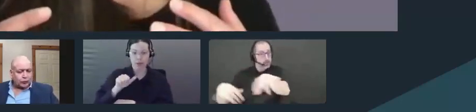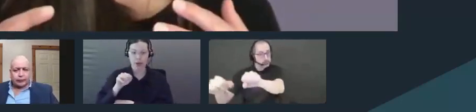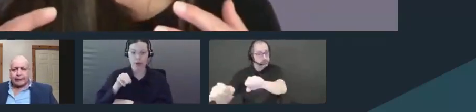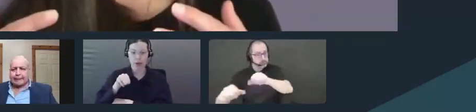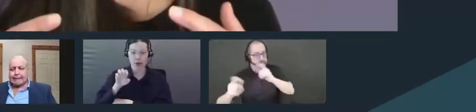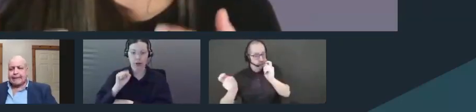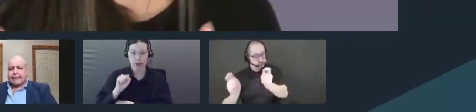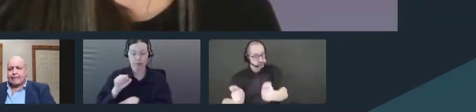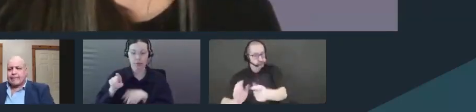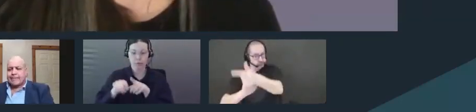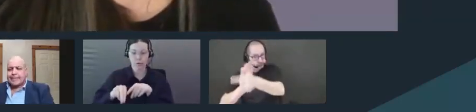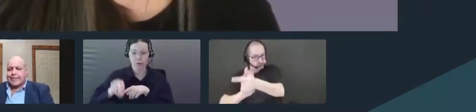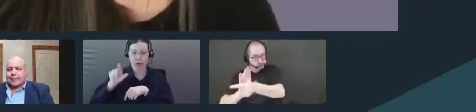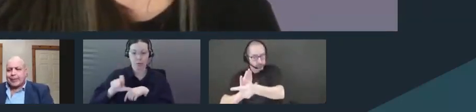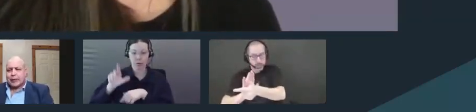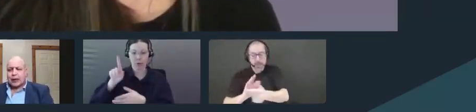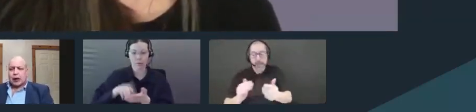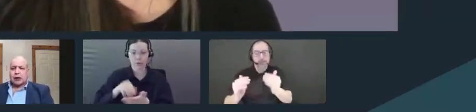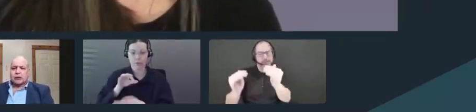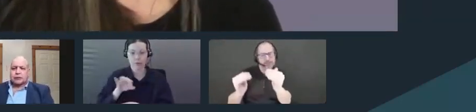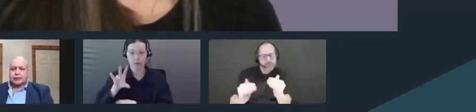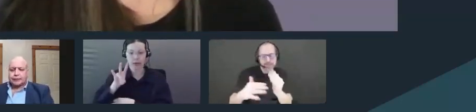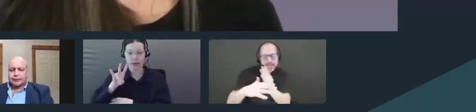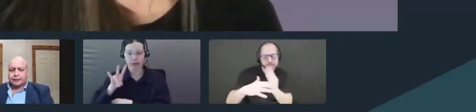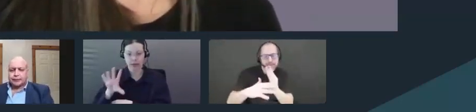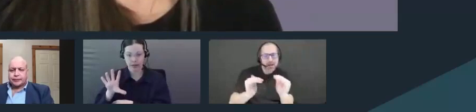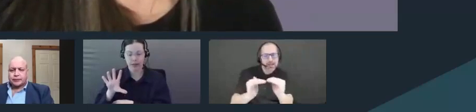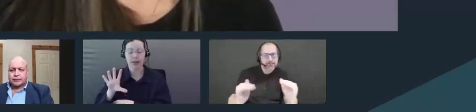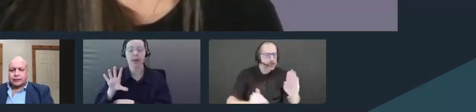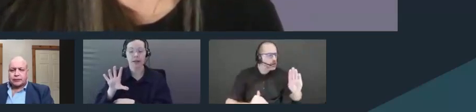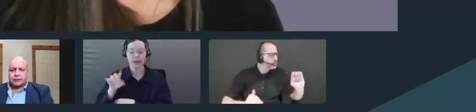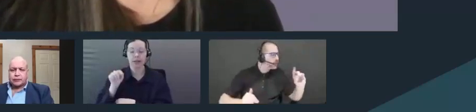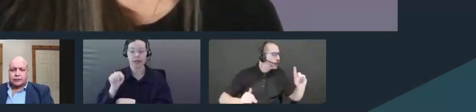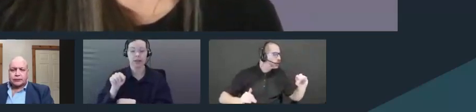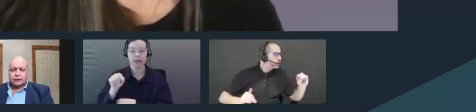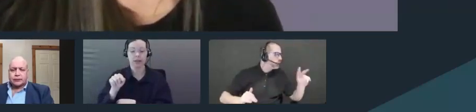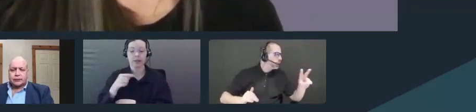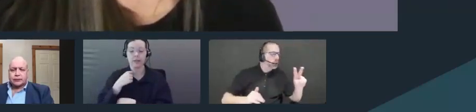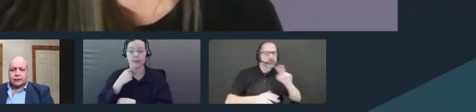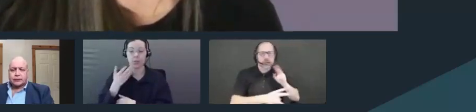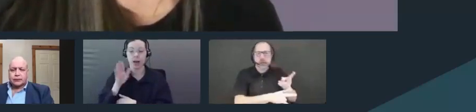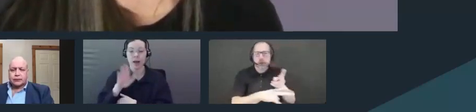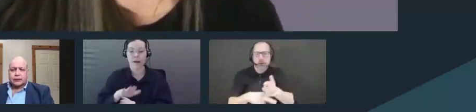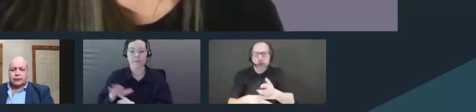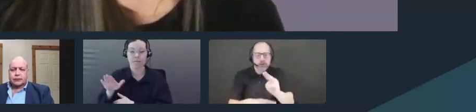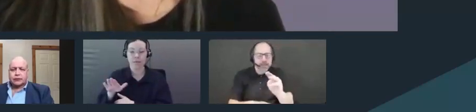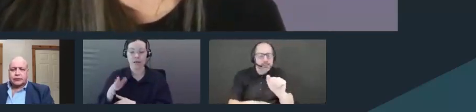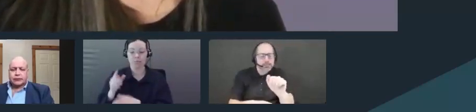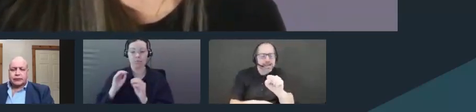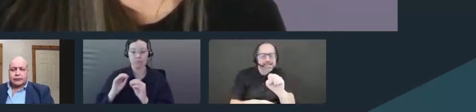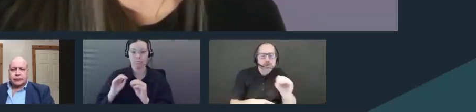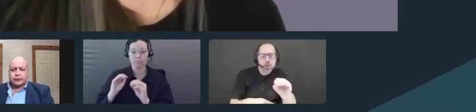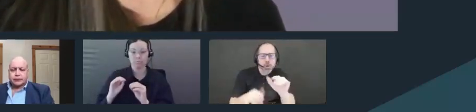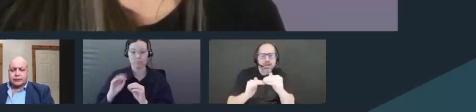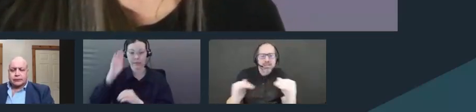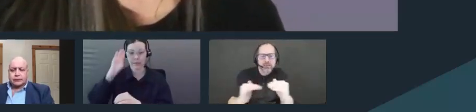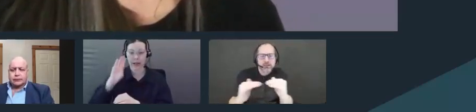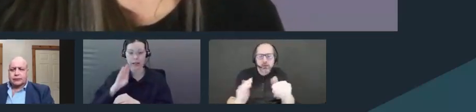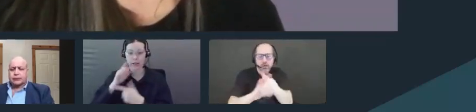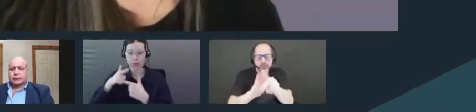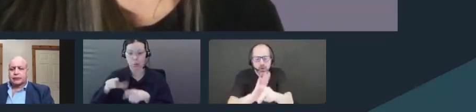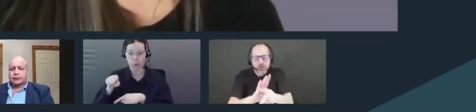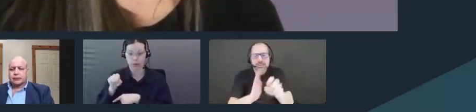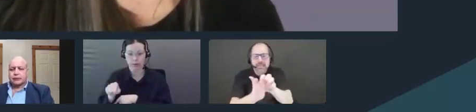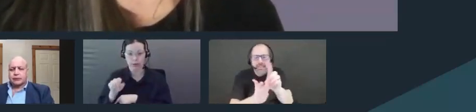At the middle level, or what Baldoff calls the meso level of language policy and planning, organizations